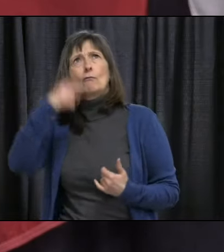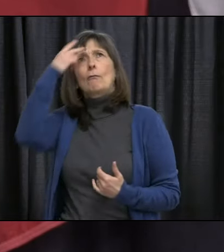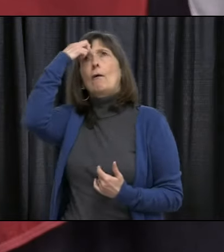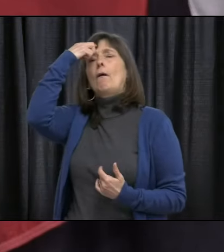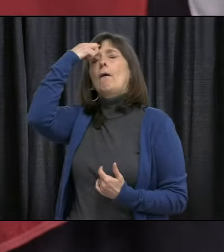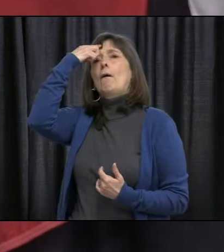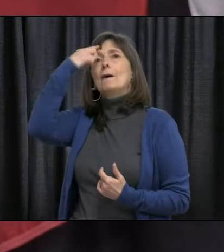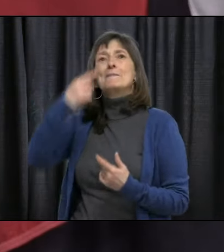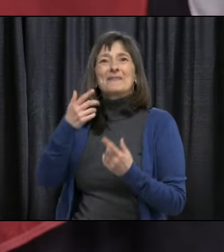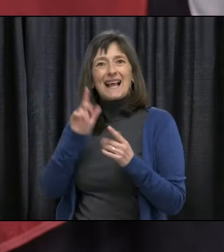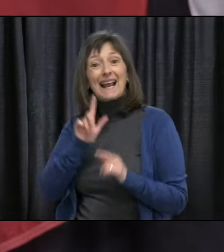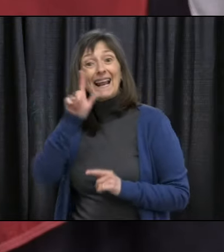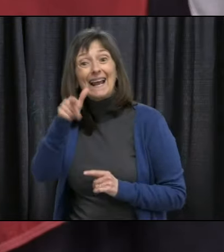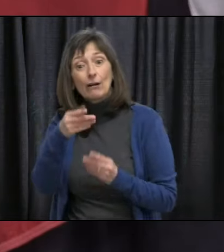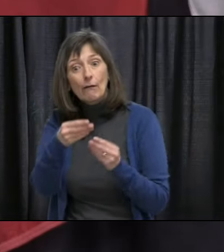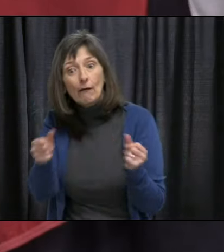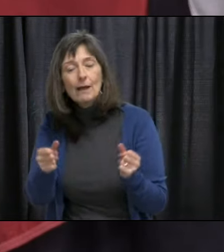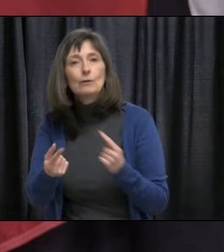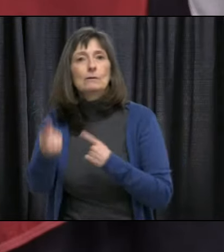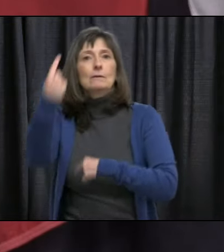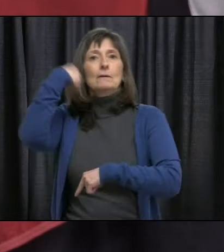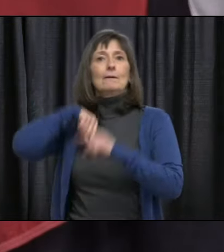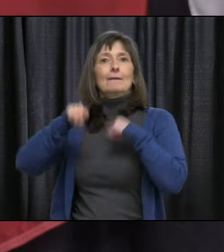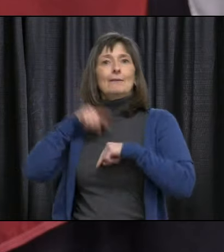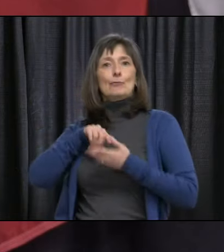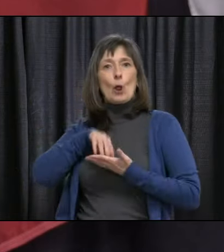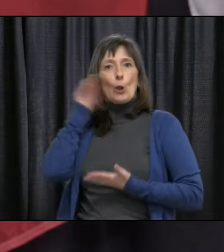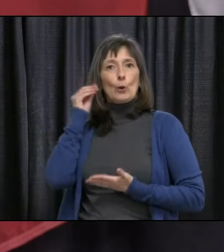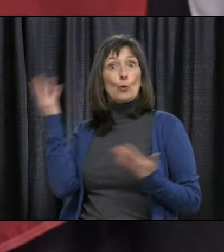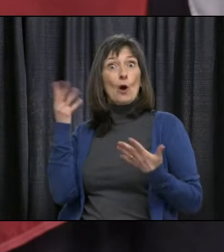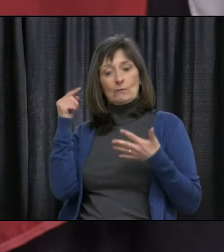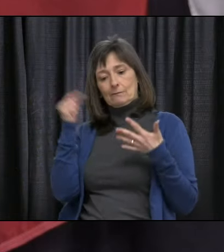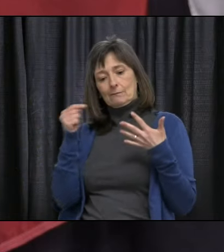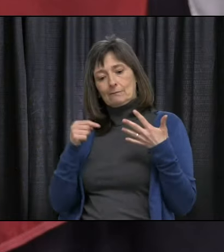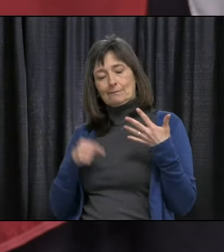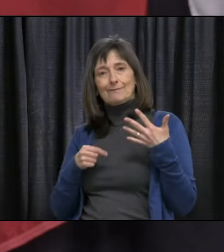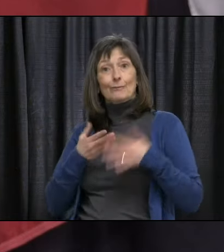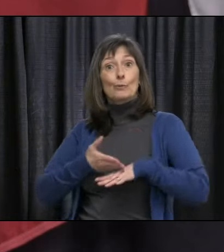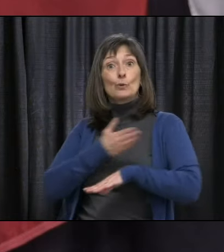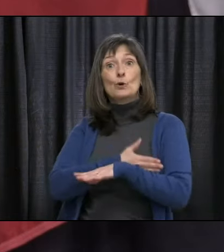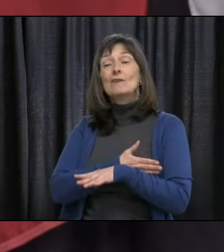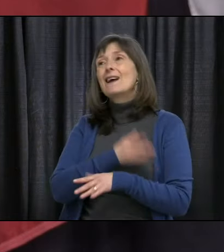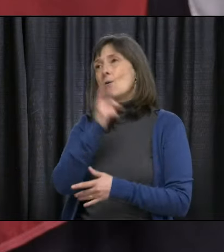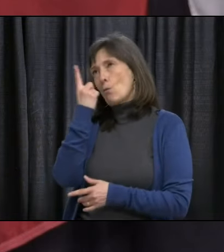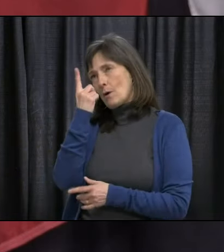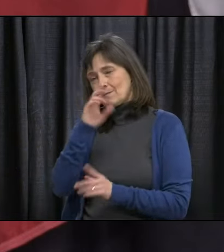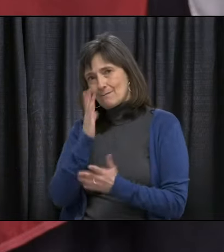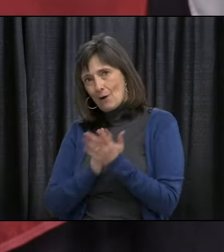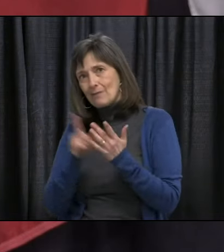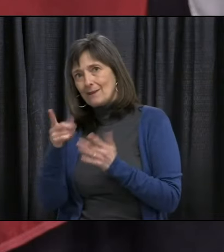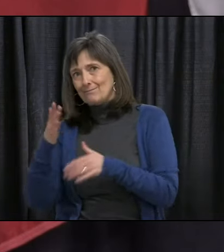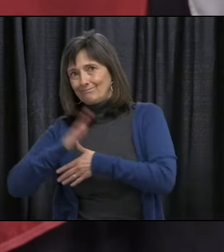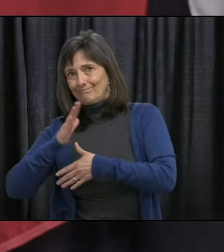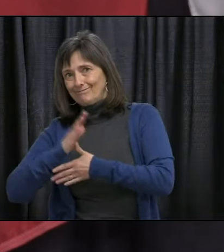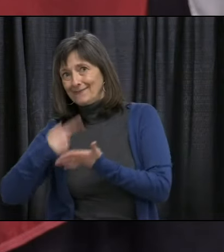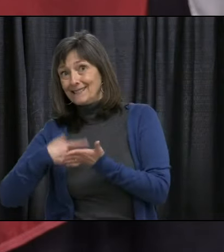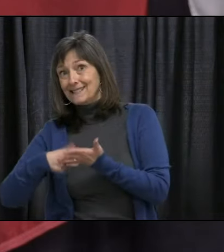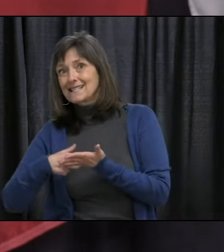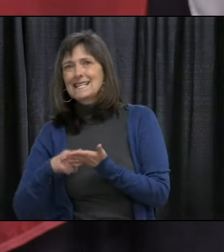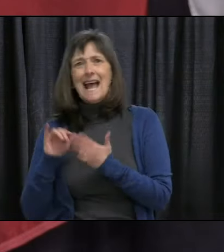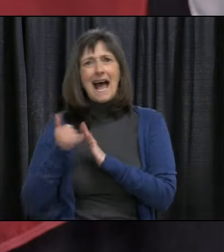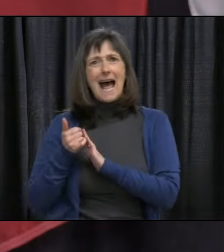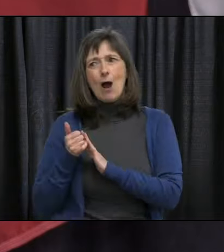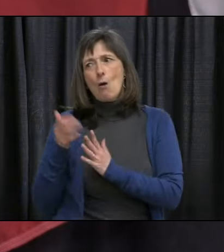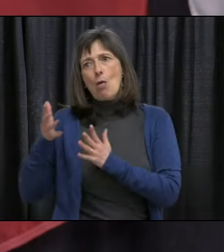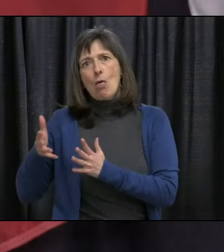and people sit back and debrief and look at what lessons we would learn, one of the things that will be a priority on that discussion